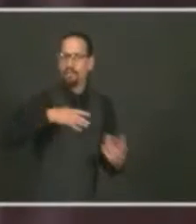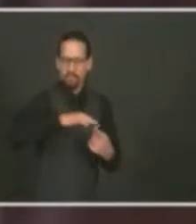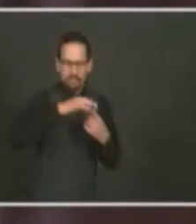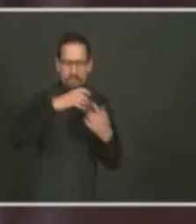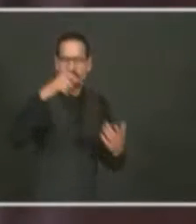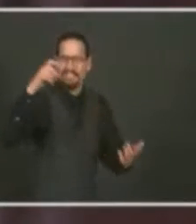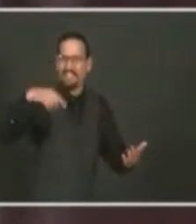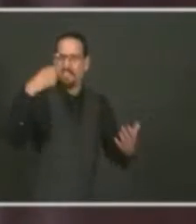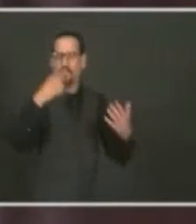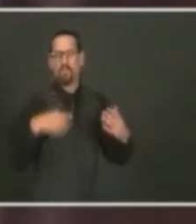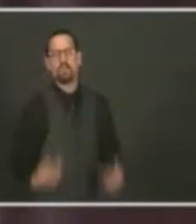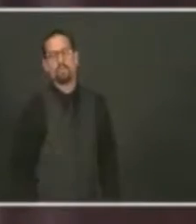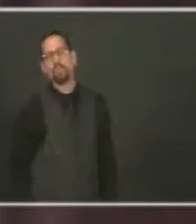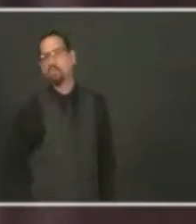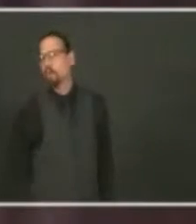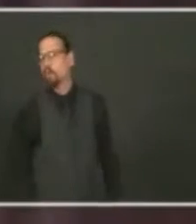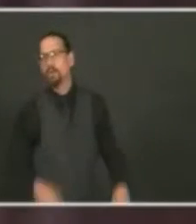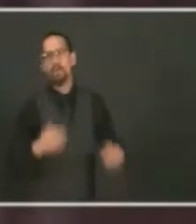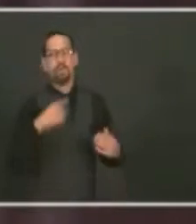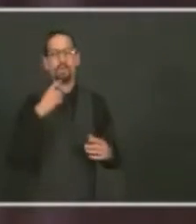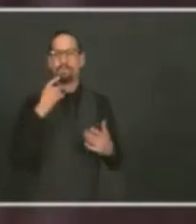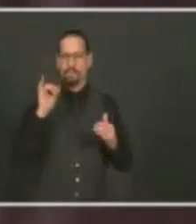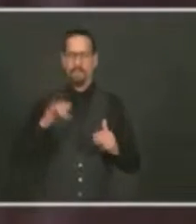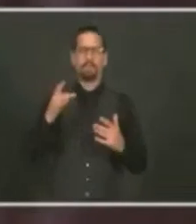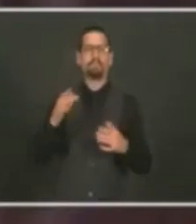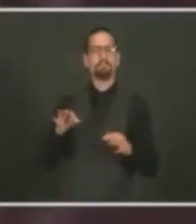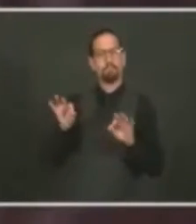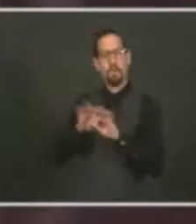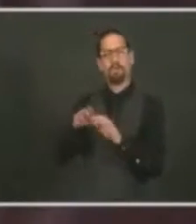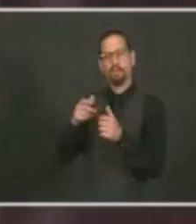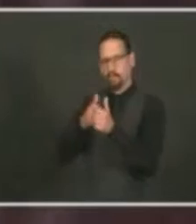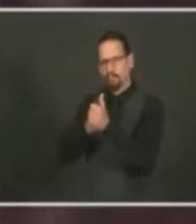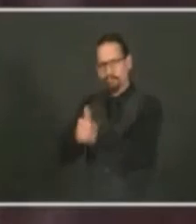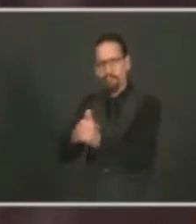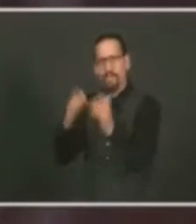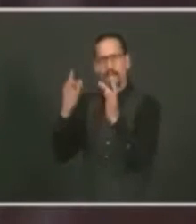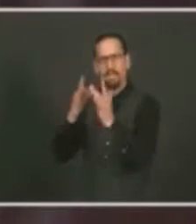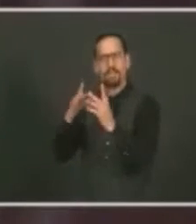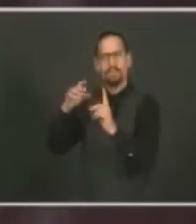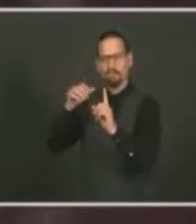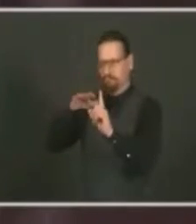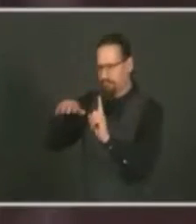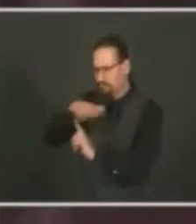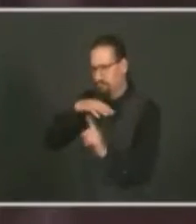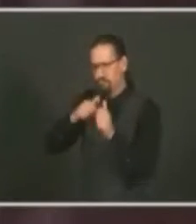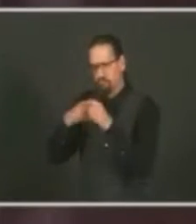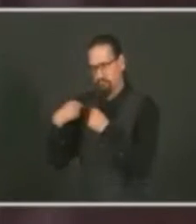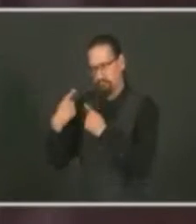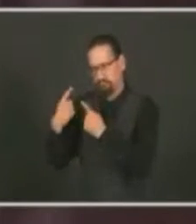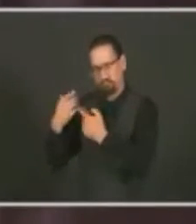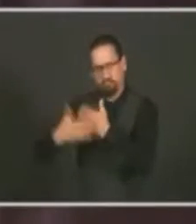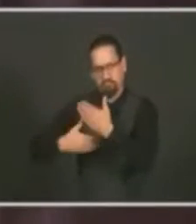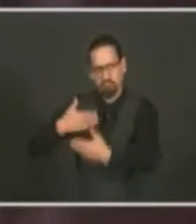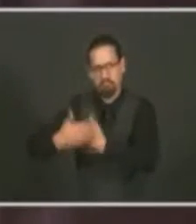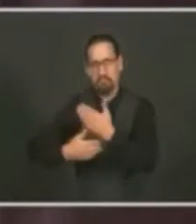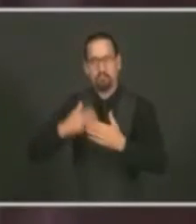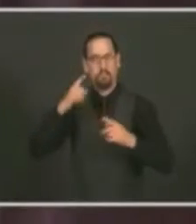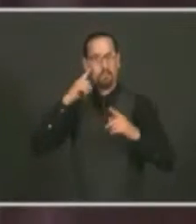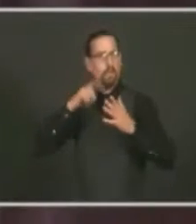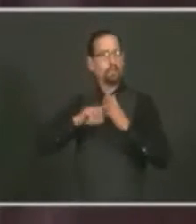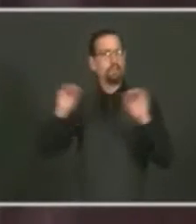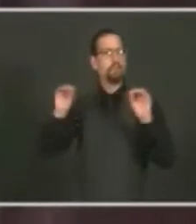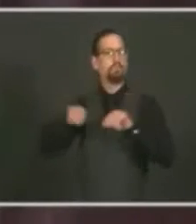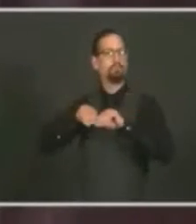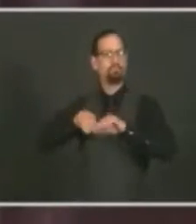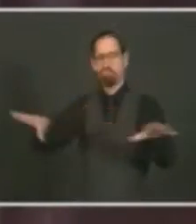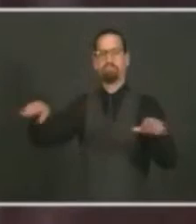going well. We haven't seen any, widespread transmission. And we're hearing more and more stories from parents and kids